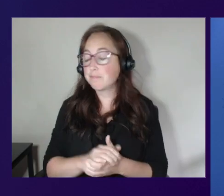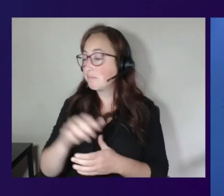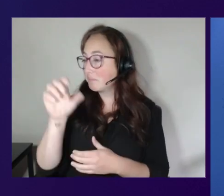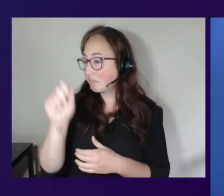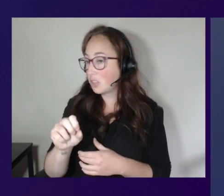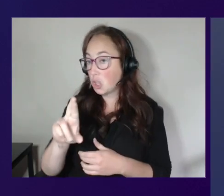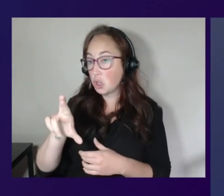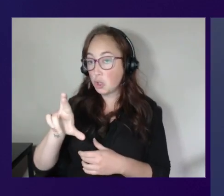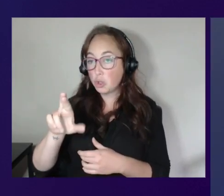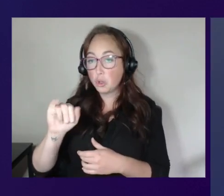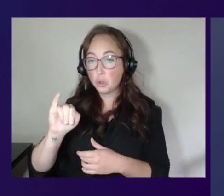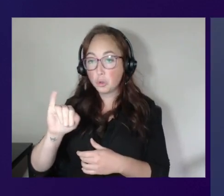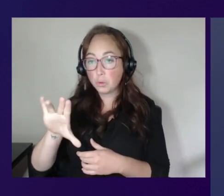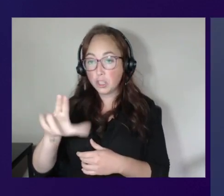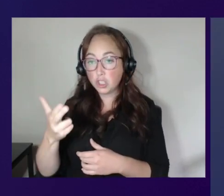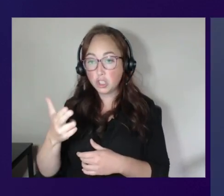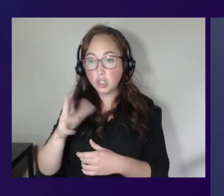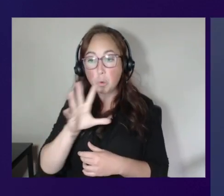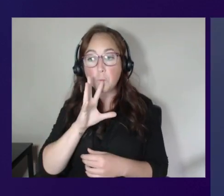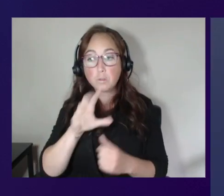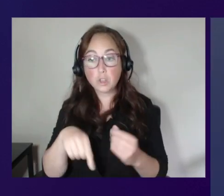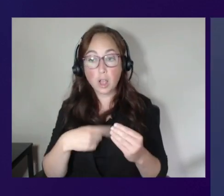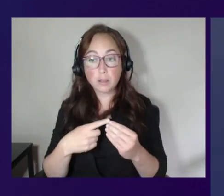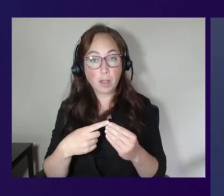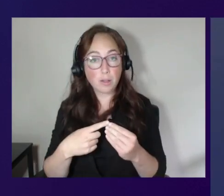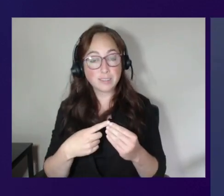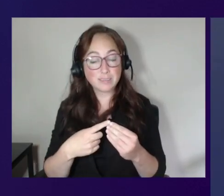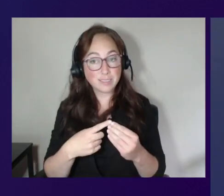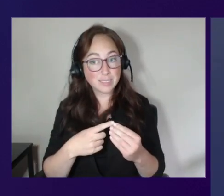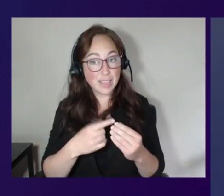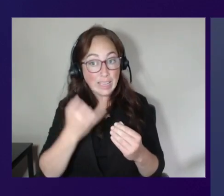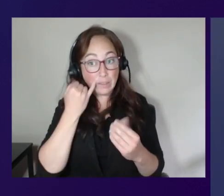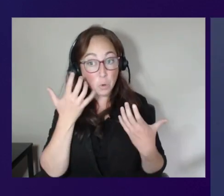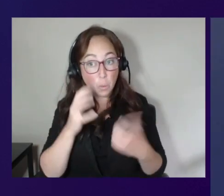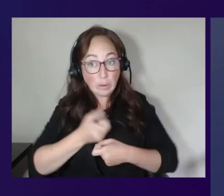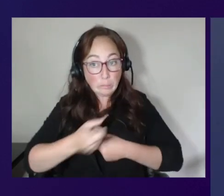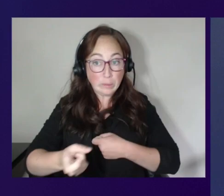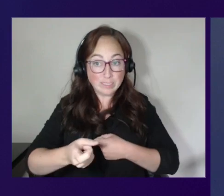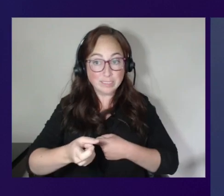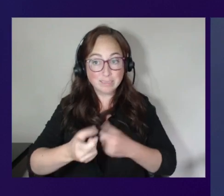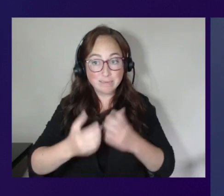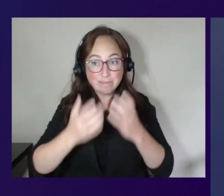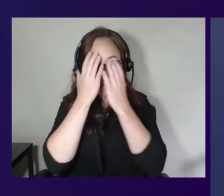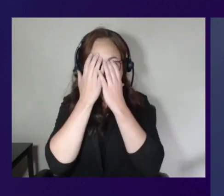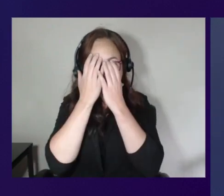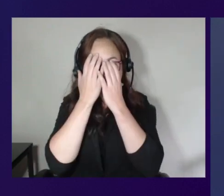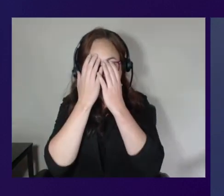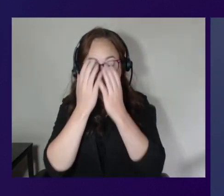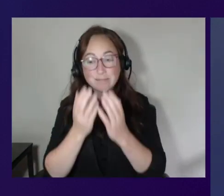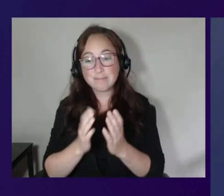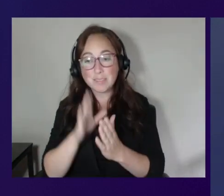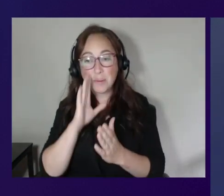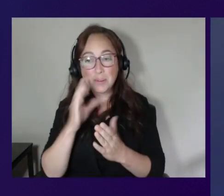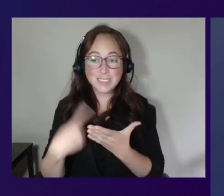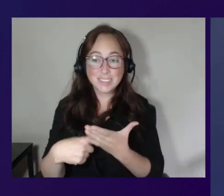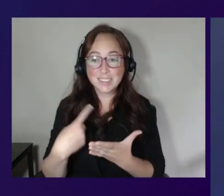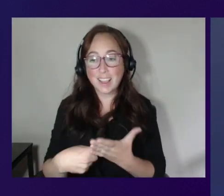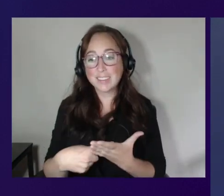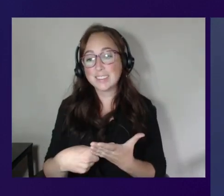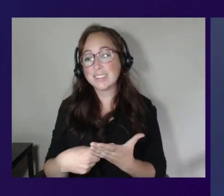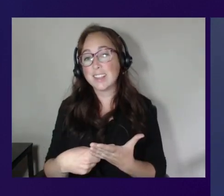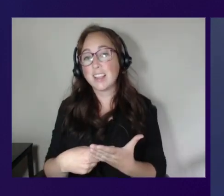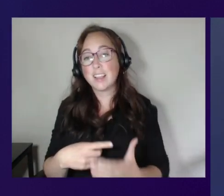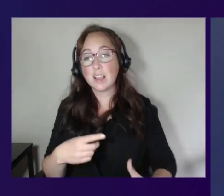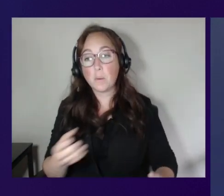going to talk to us again. Spoilers, cover your ears if you don't want them. He's going to cover some of the SAML integration stuff too. He's